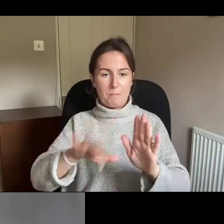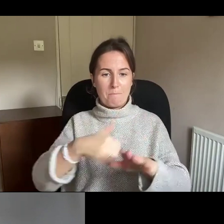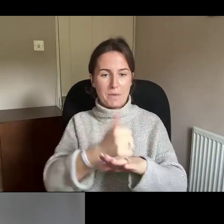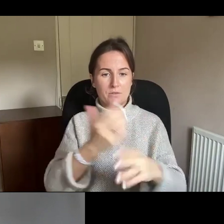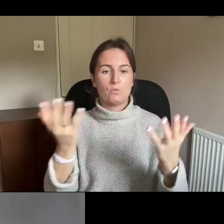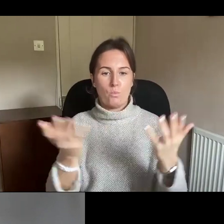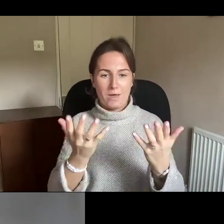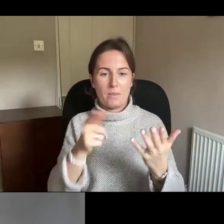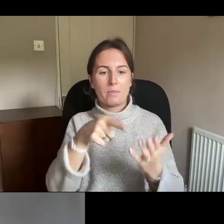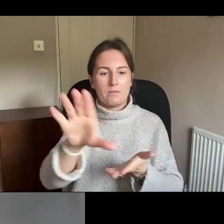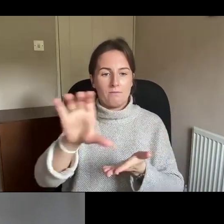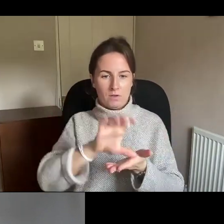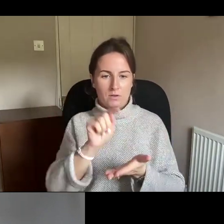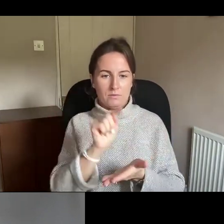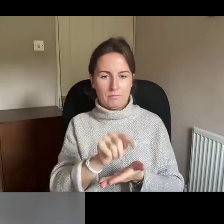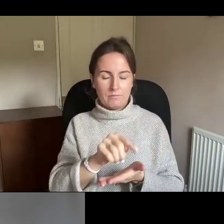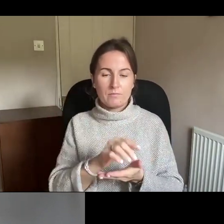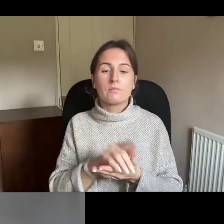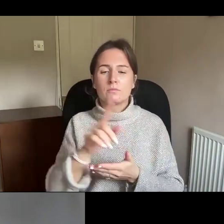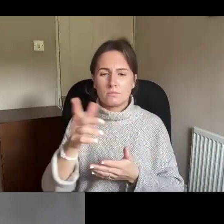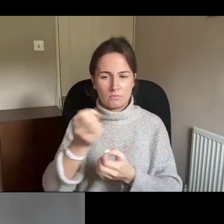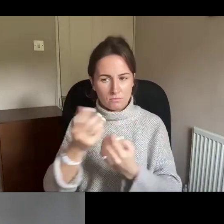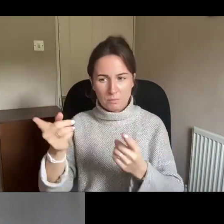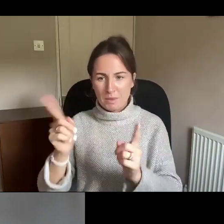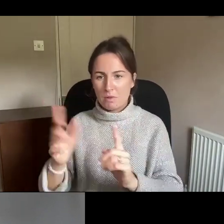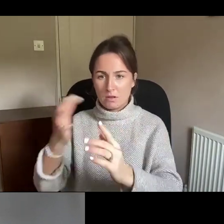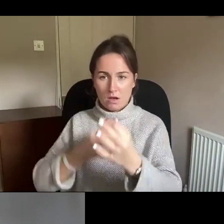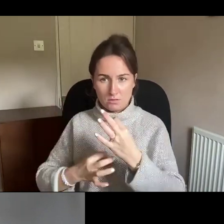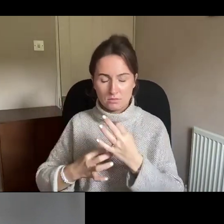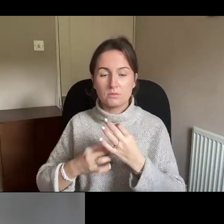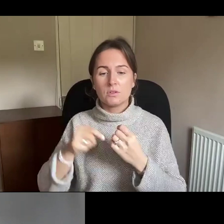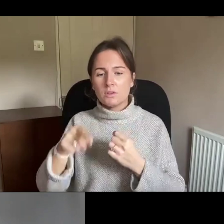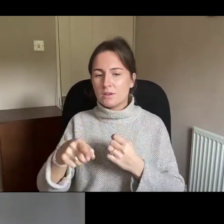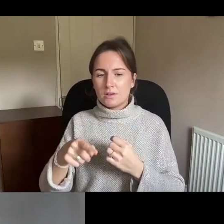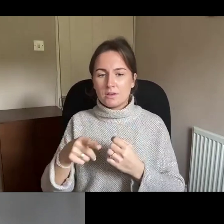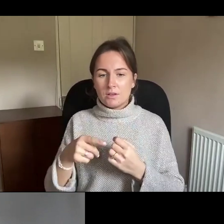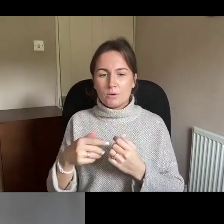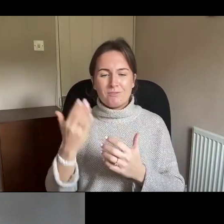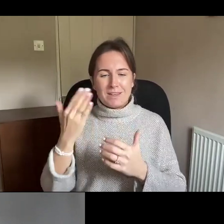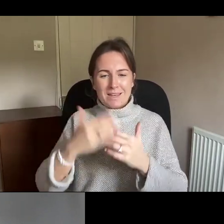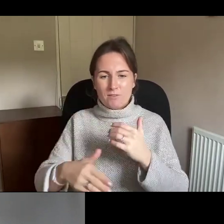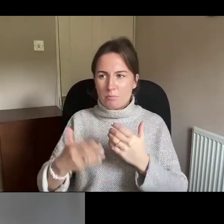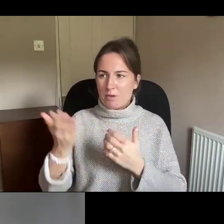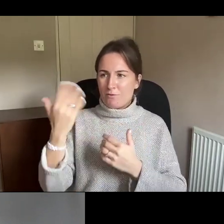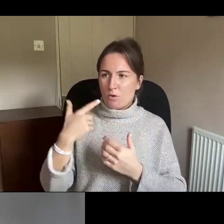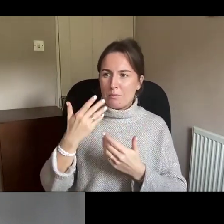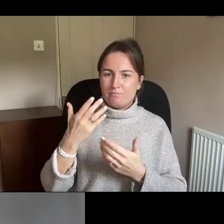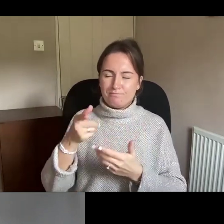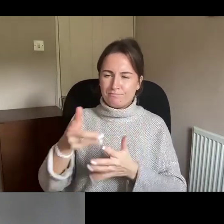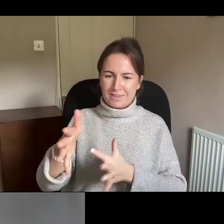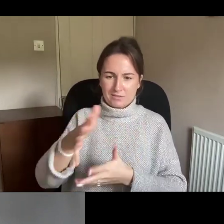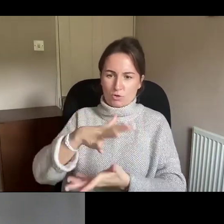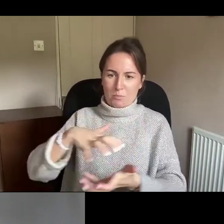this is a question that we get asked a lot, and it's one of those things that we've never really been able to crack because of the